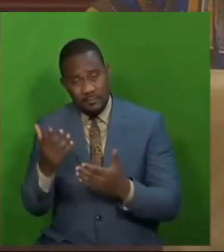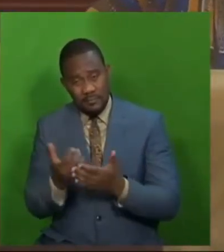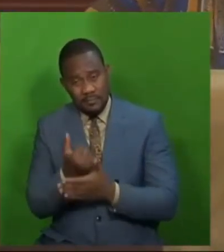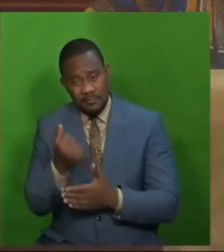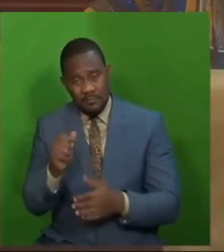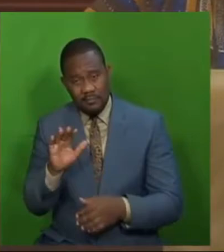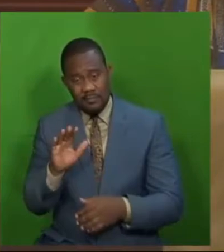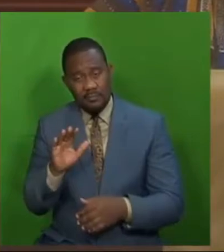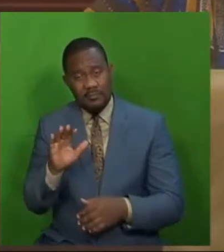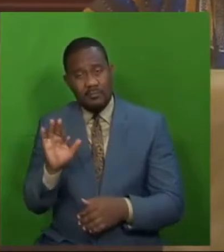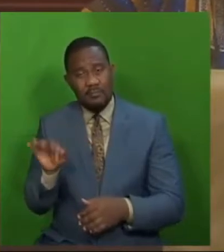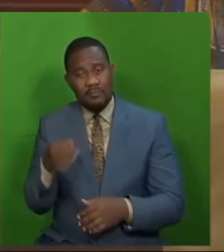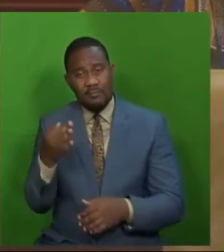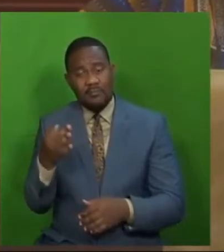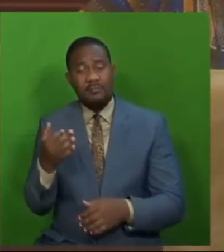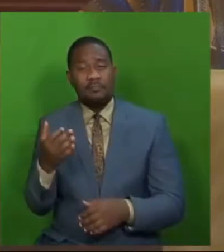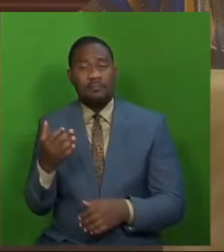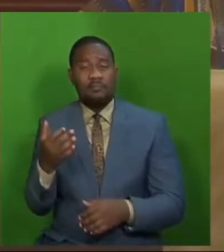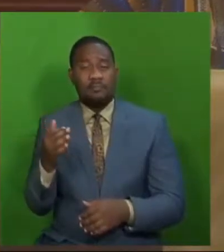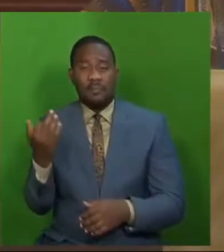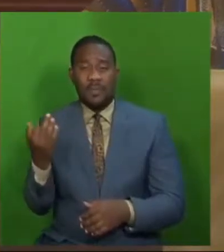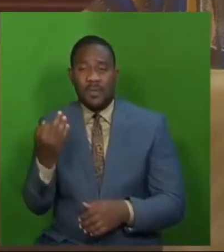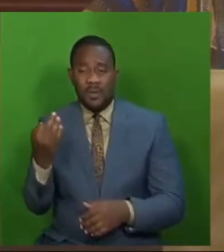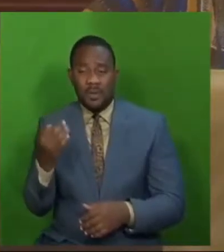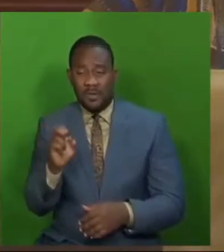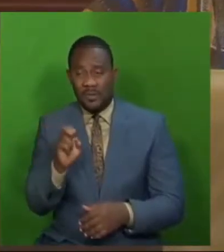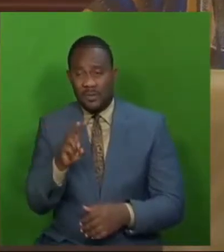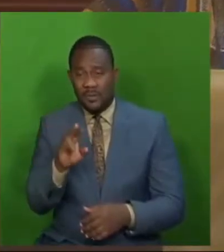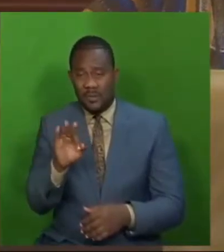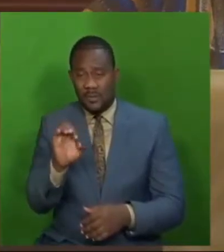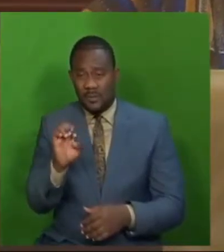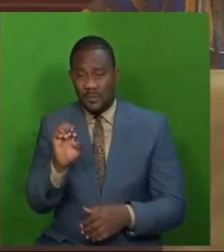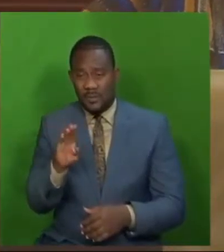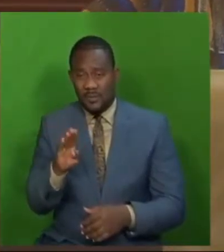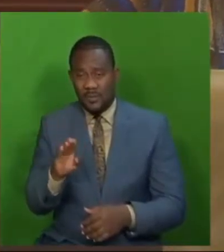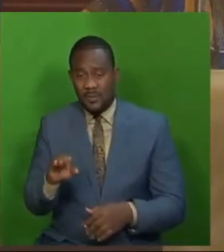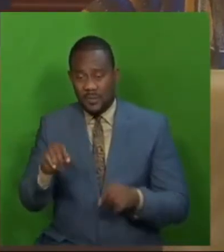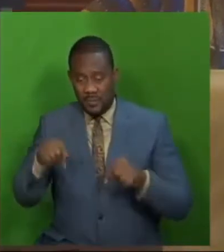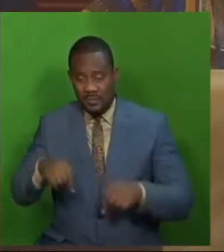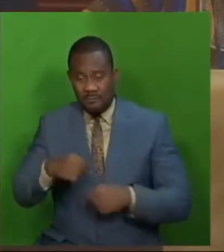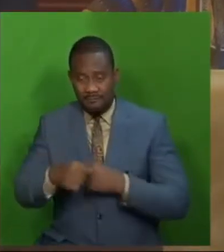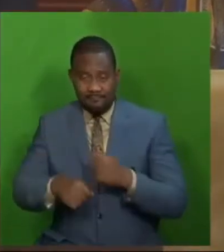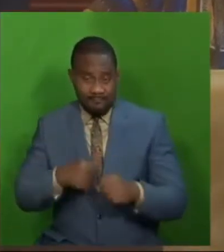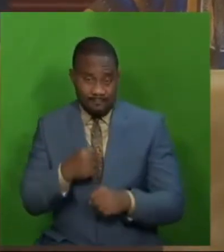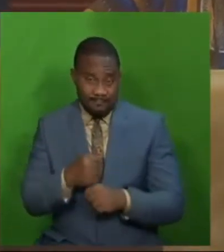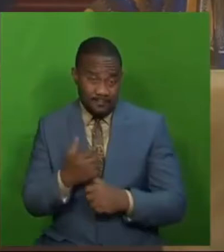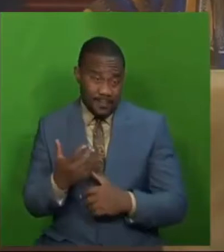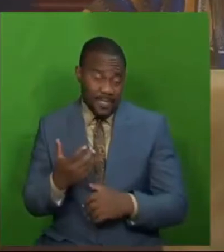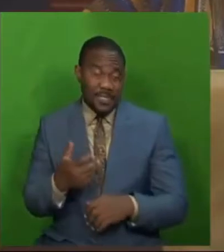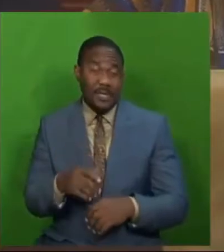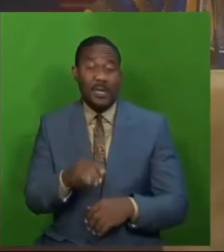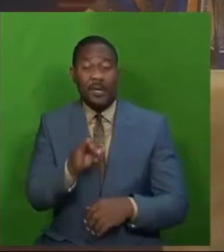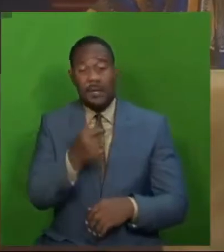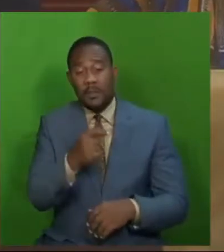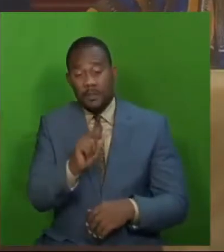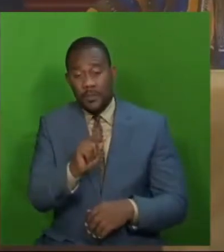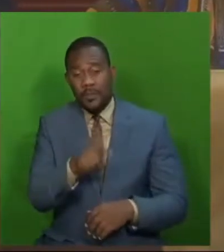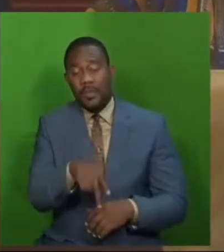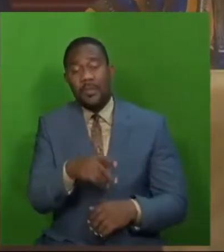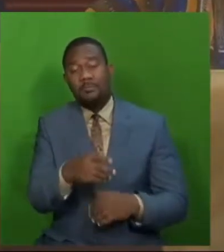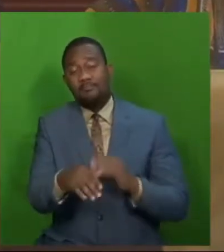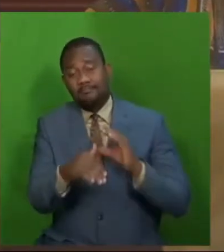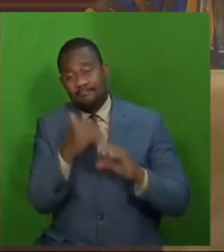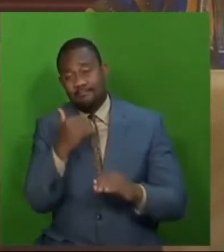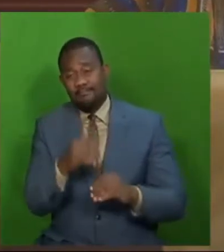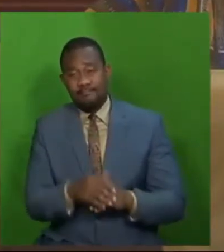Friday, 12 February 2021. And Mr. Speaker, the IGP responded. The IGP